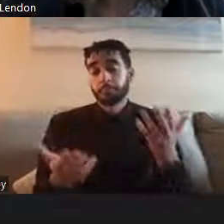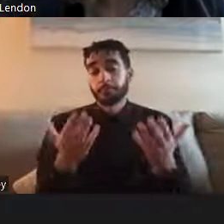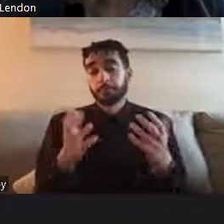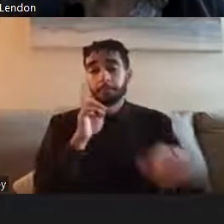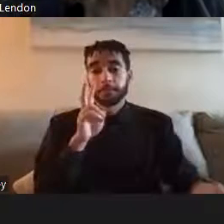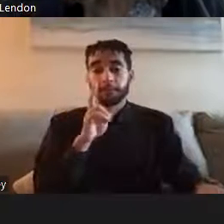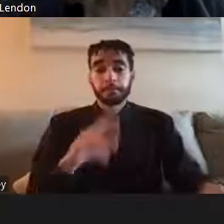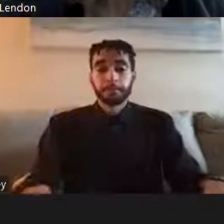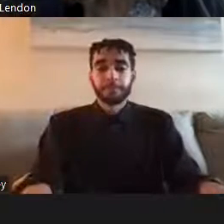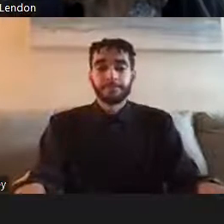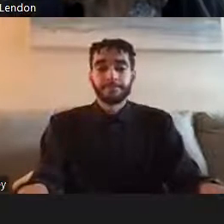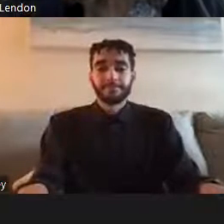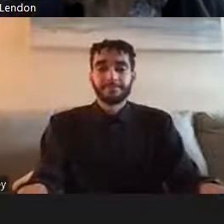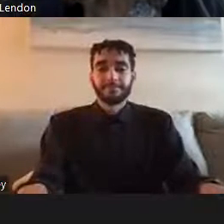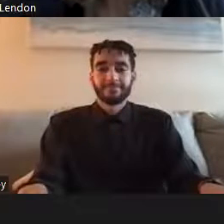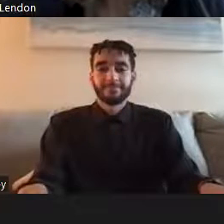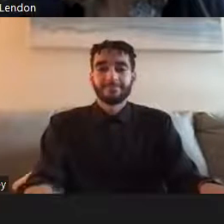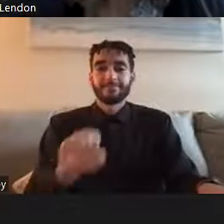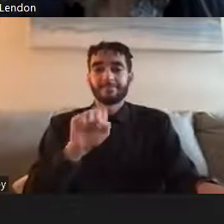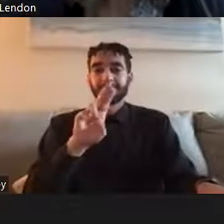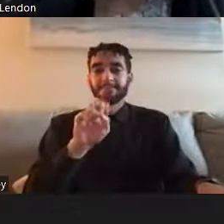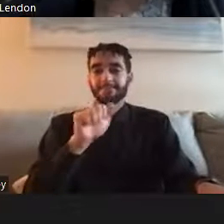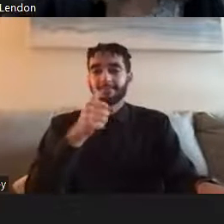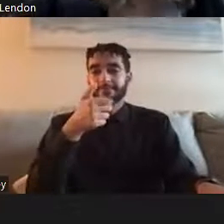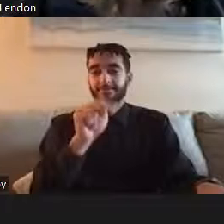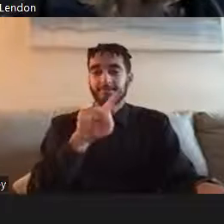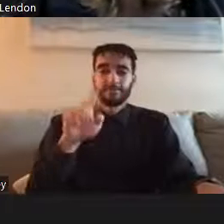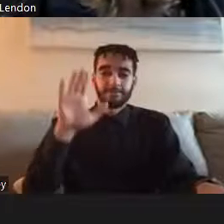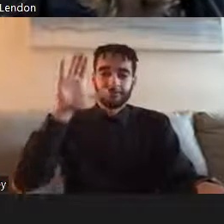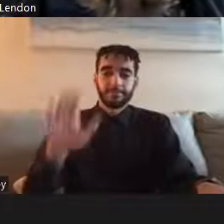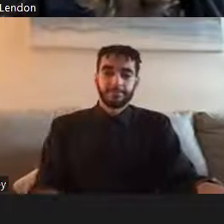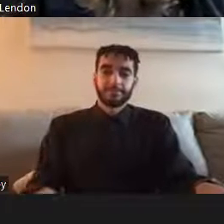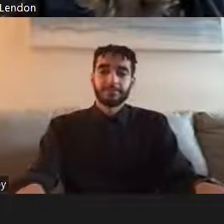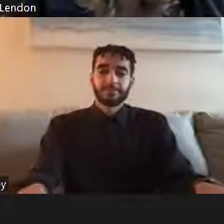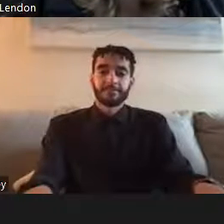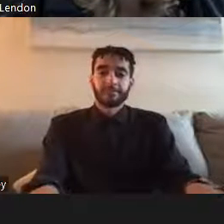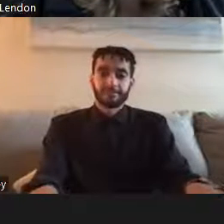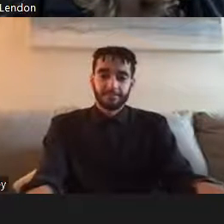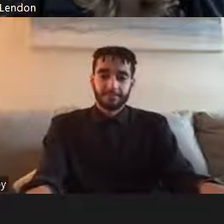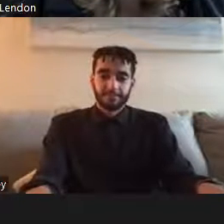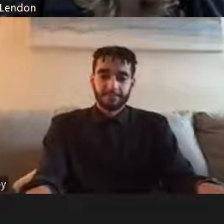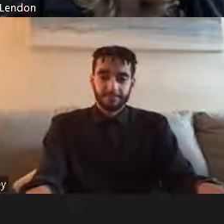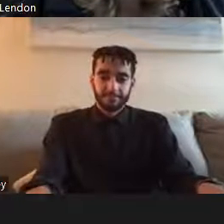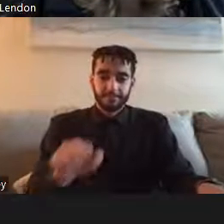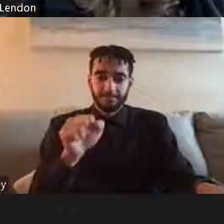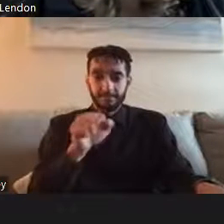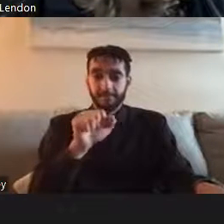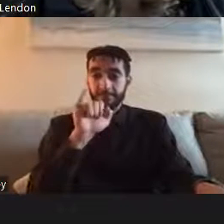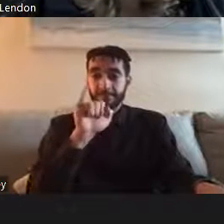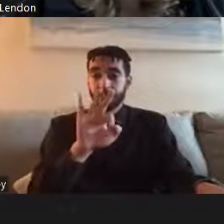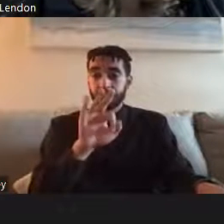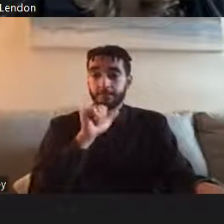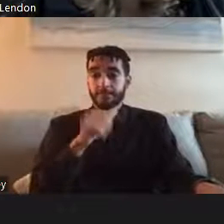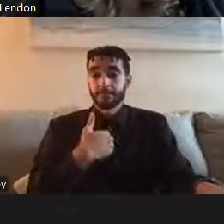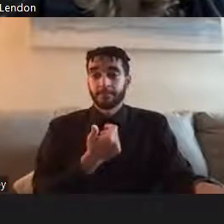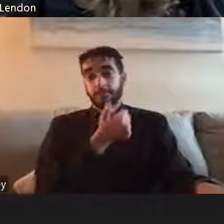Thank you. It looks like Susan has her hands up. Yes, if there aren't other committee